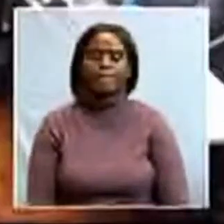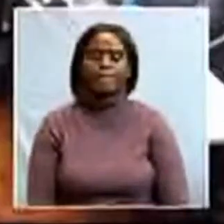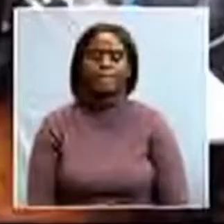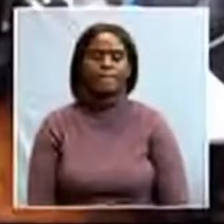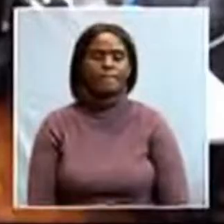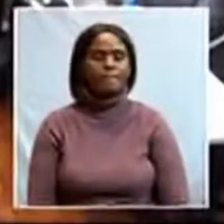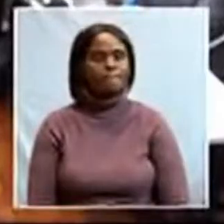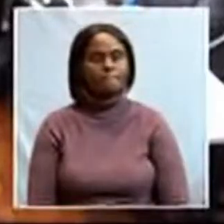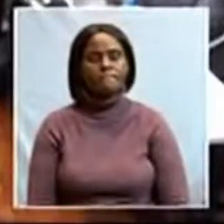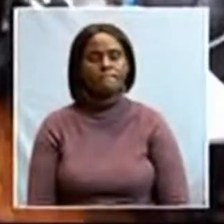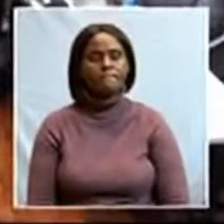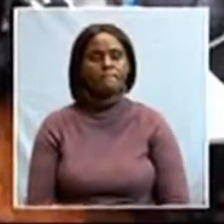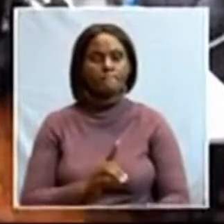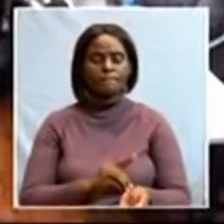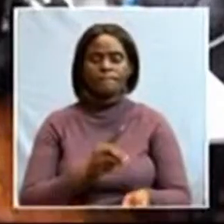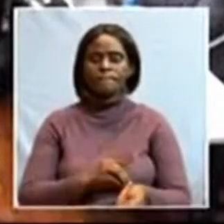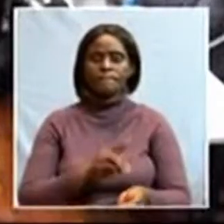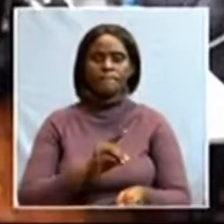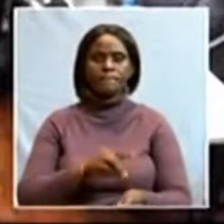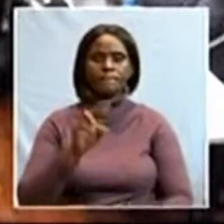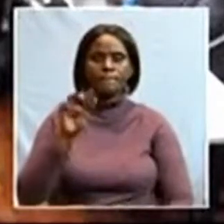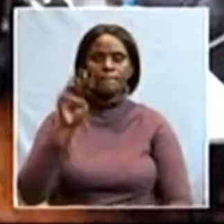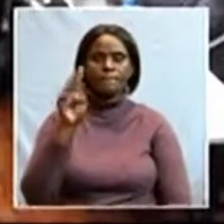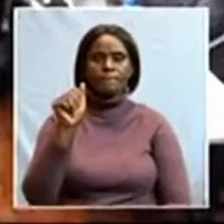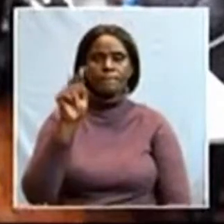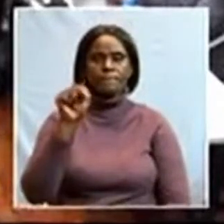Follow up, Honorable Dr. Manza.